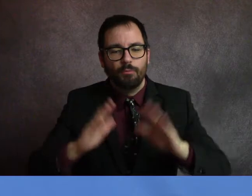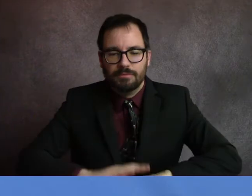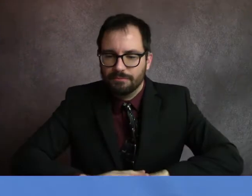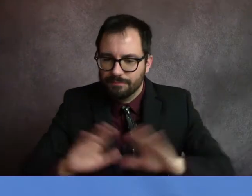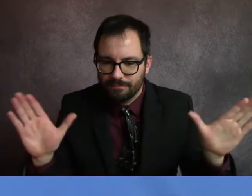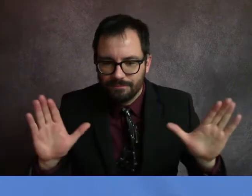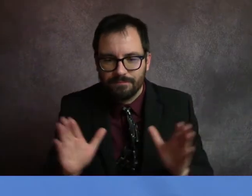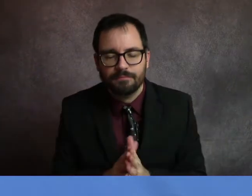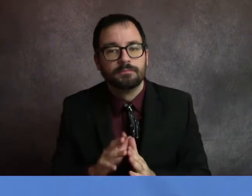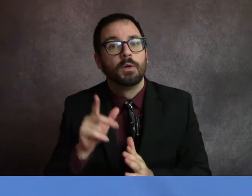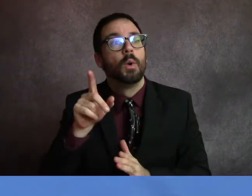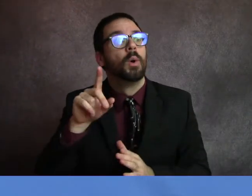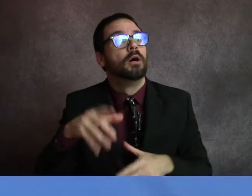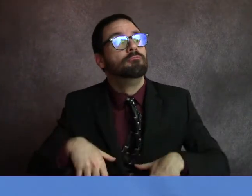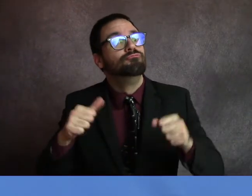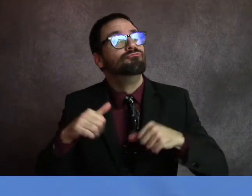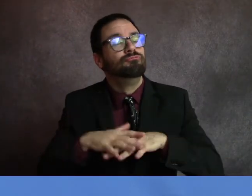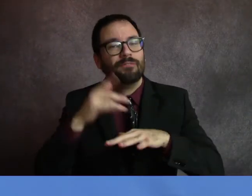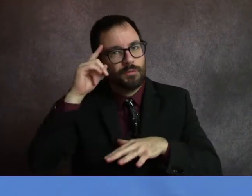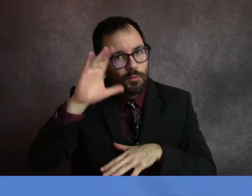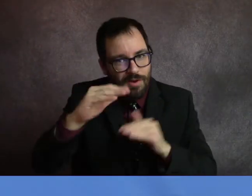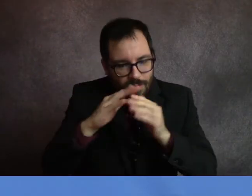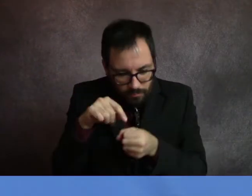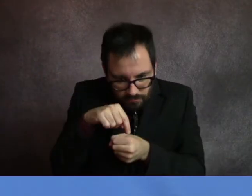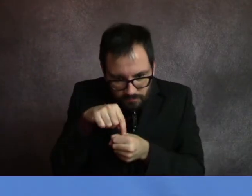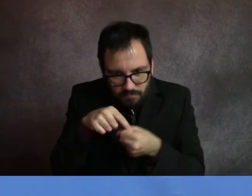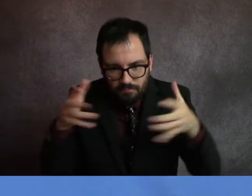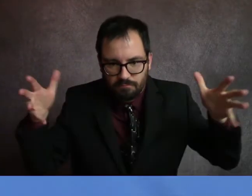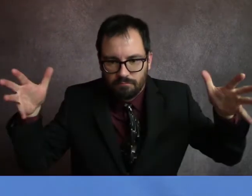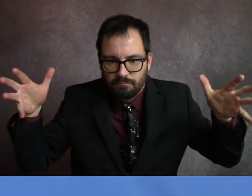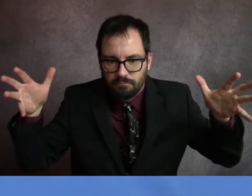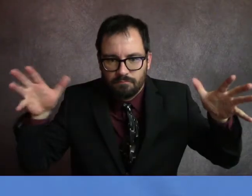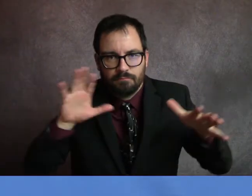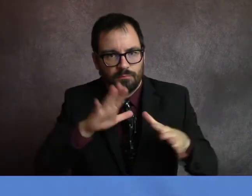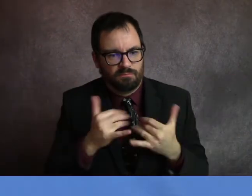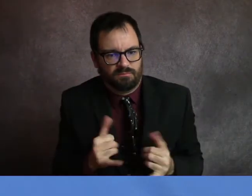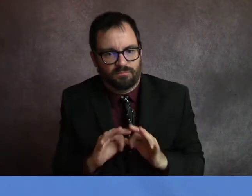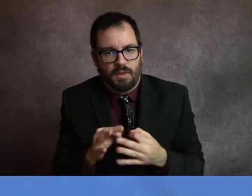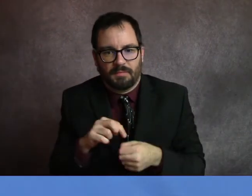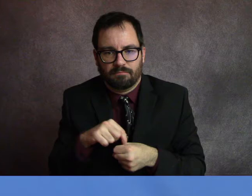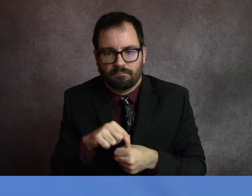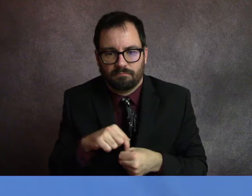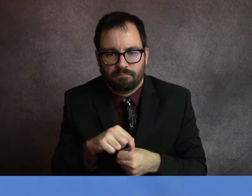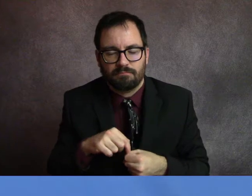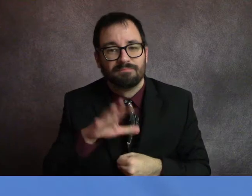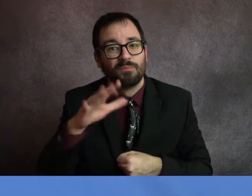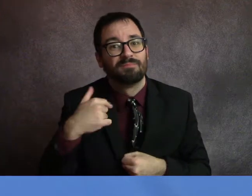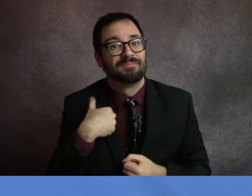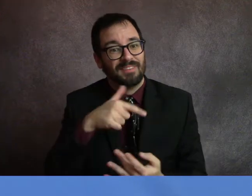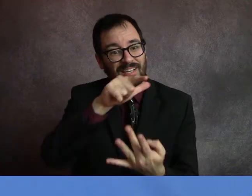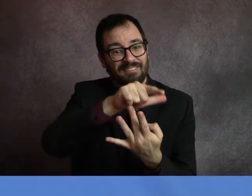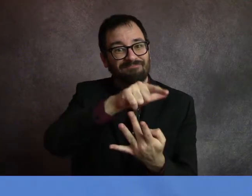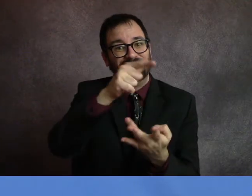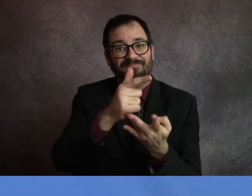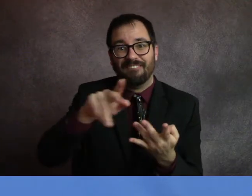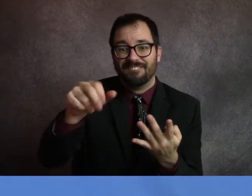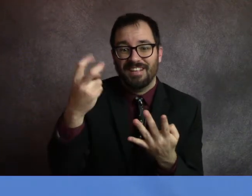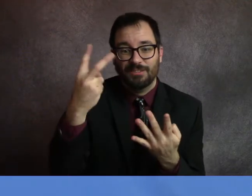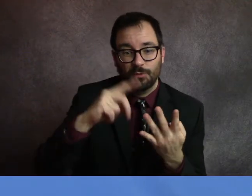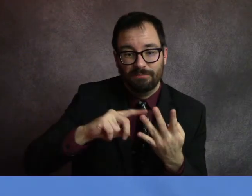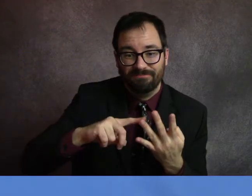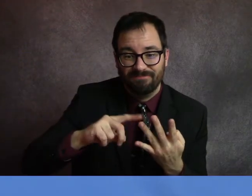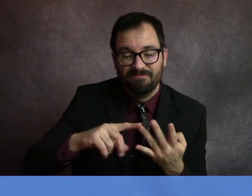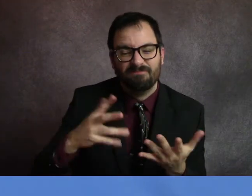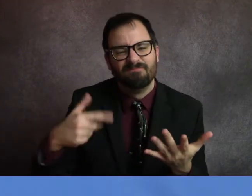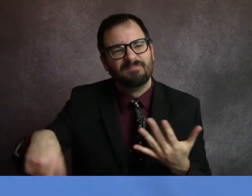immediate family. Today's rollback is about making individual sacrifices for the greater good, and it's about how we approach and how we're going